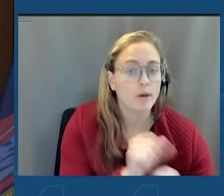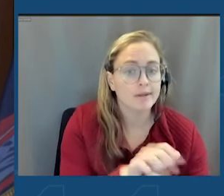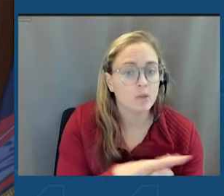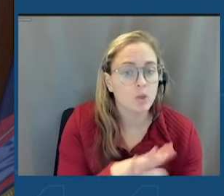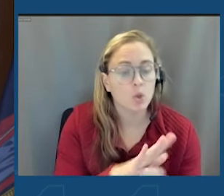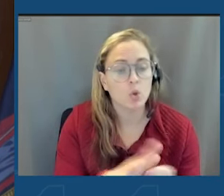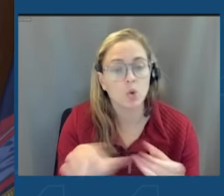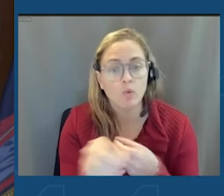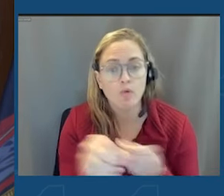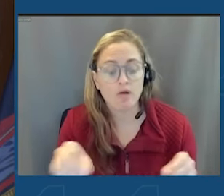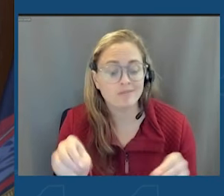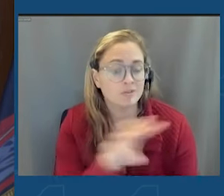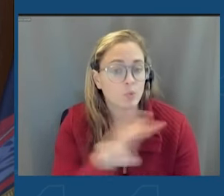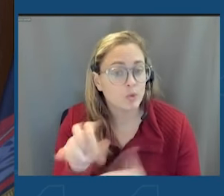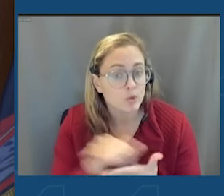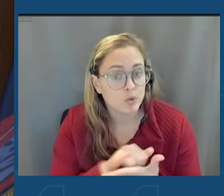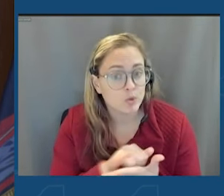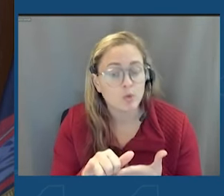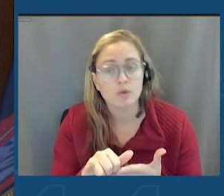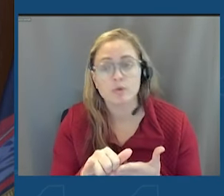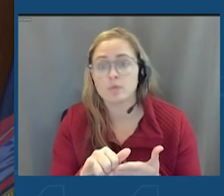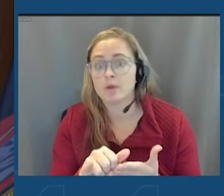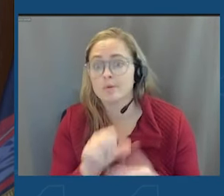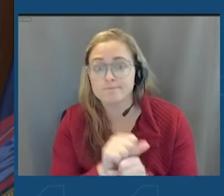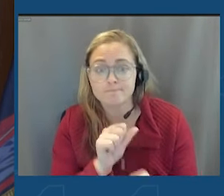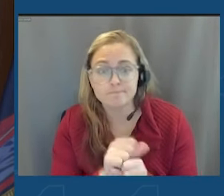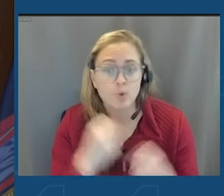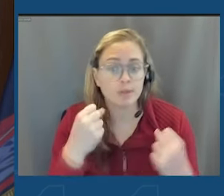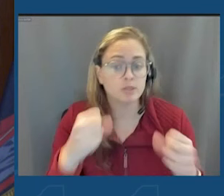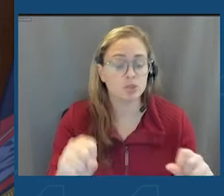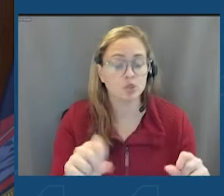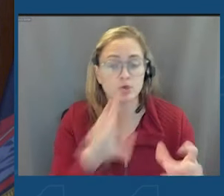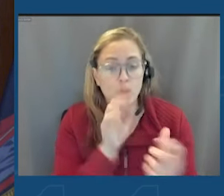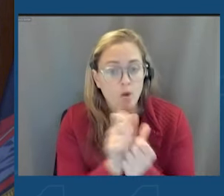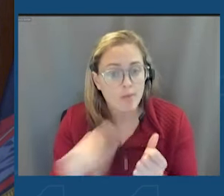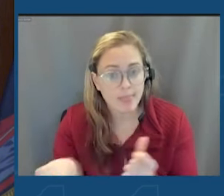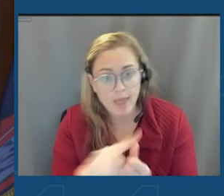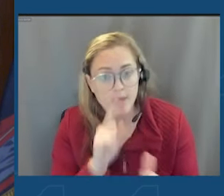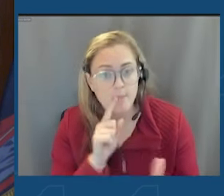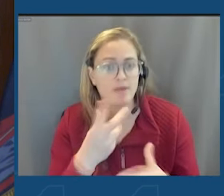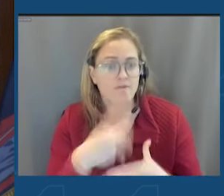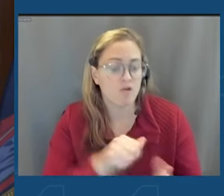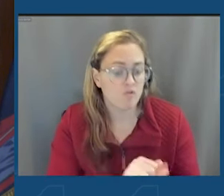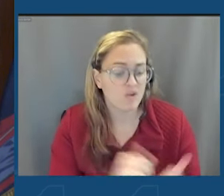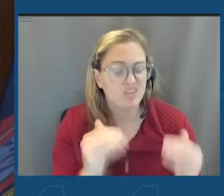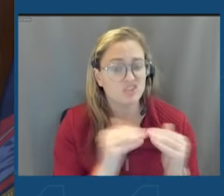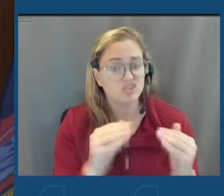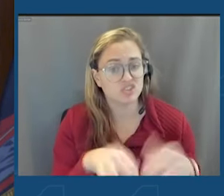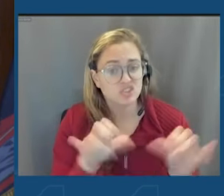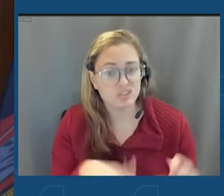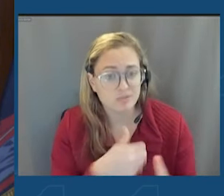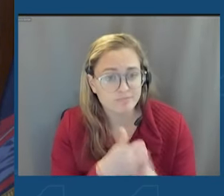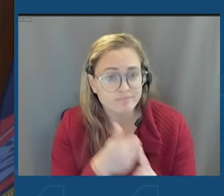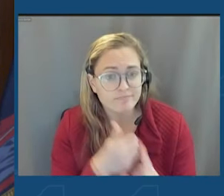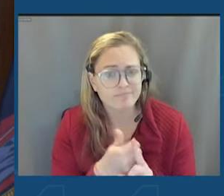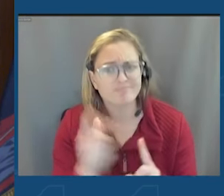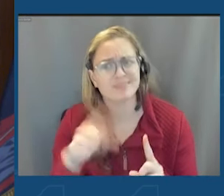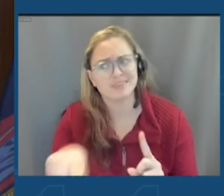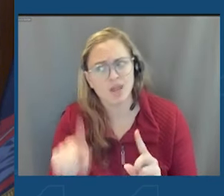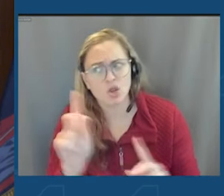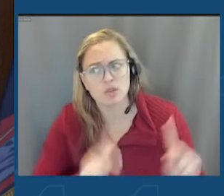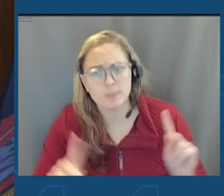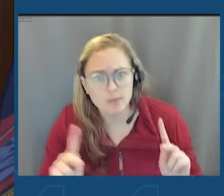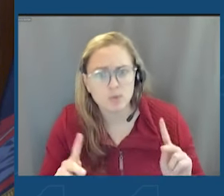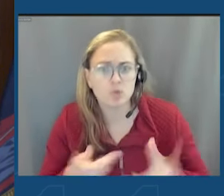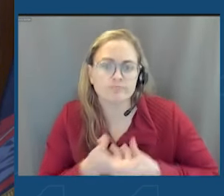Western New York. You know, we've been out in the streets. You talk to these individuals, a number of them have been involved with the justice system themselves. They are the ones that people